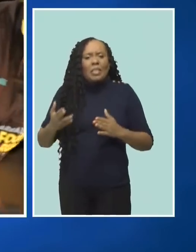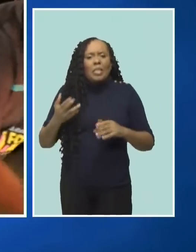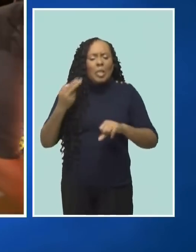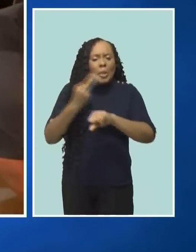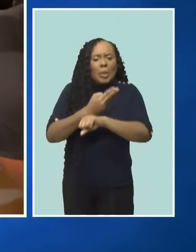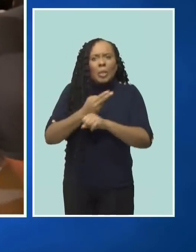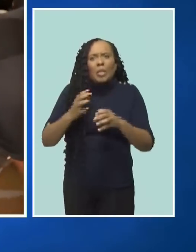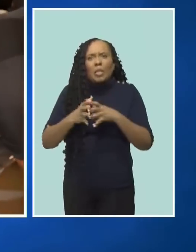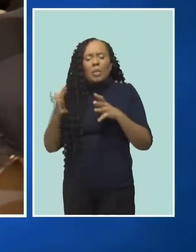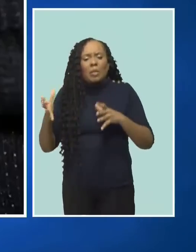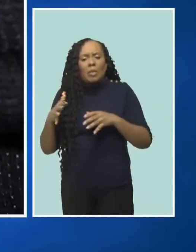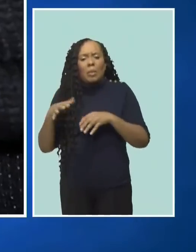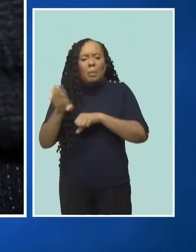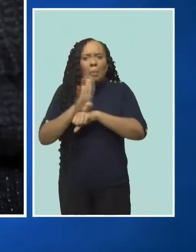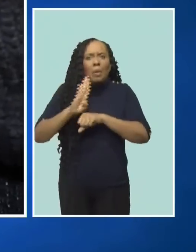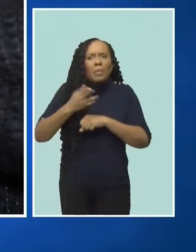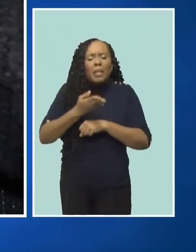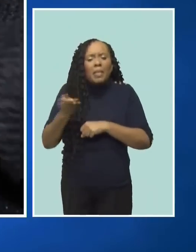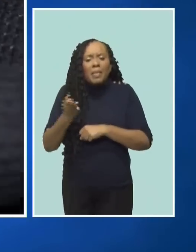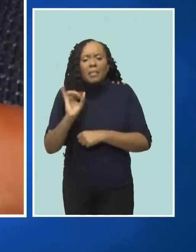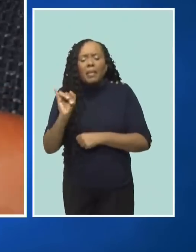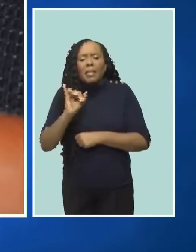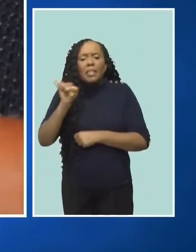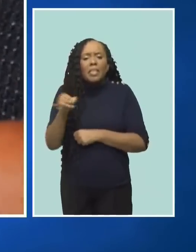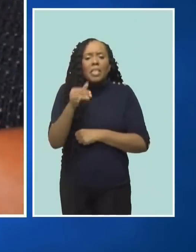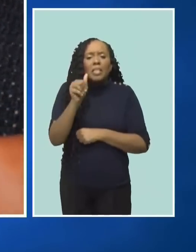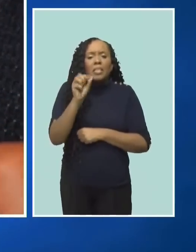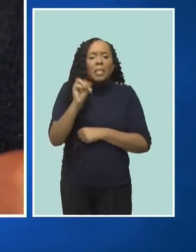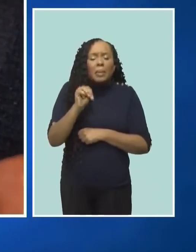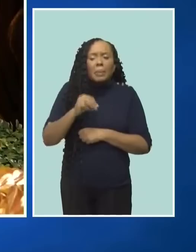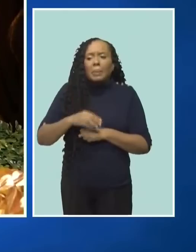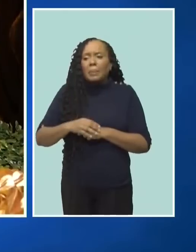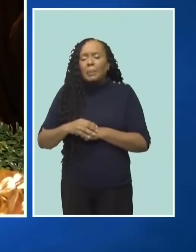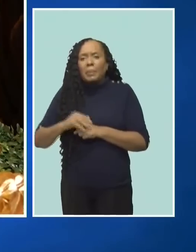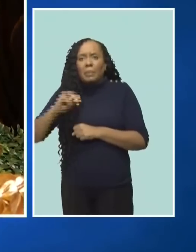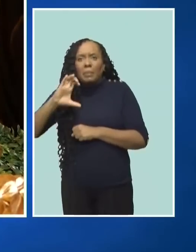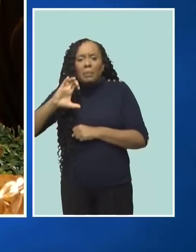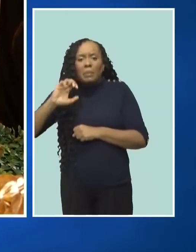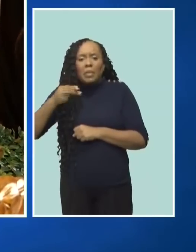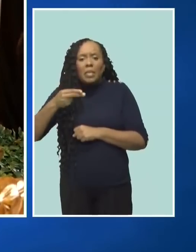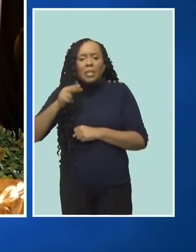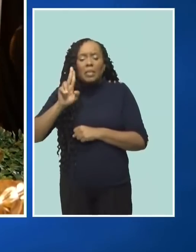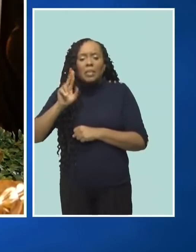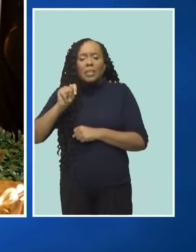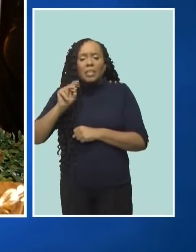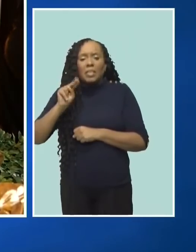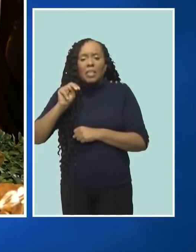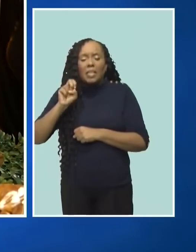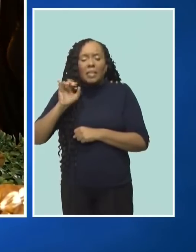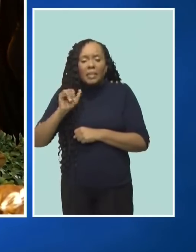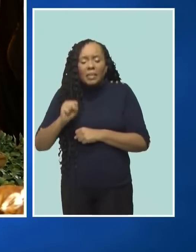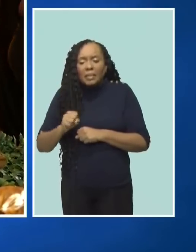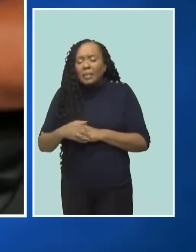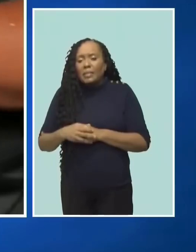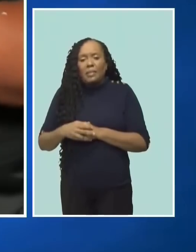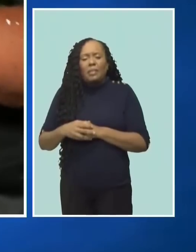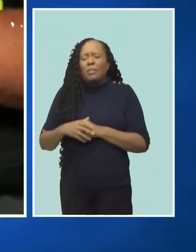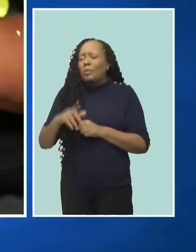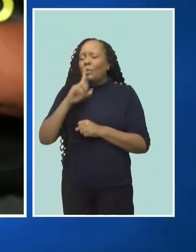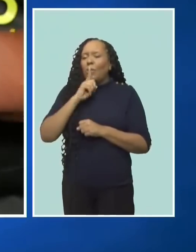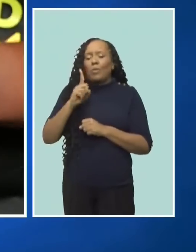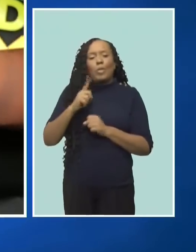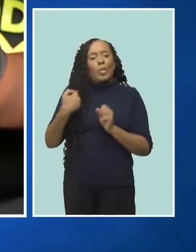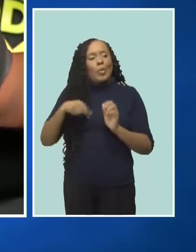of local preserves, jams, chutneys, meats, and so on. And we're just really proud of how we were able to